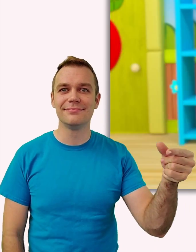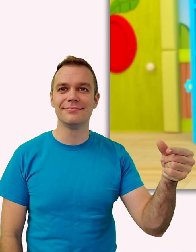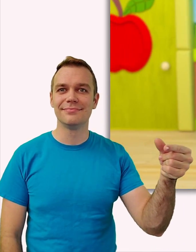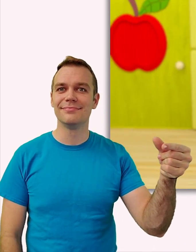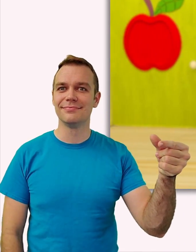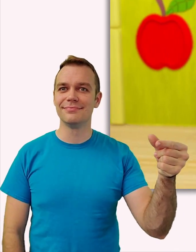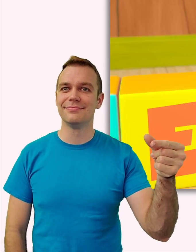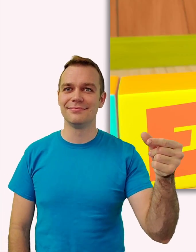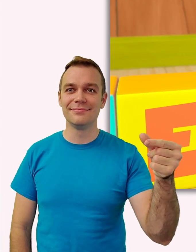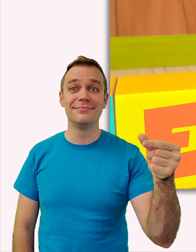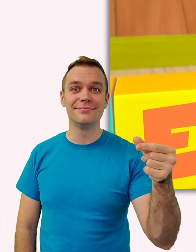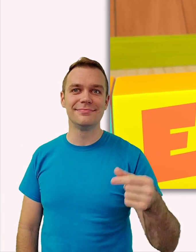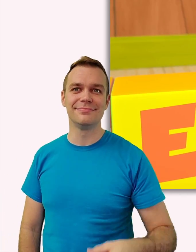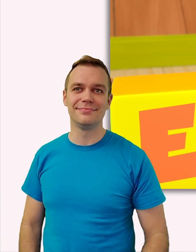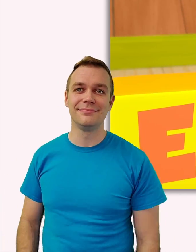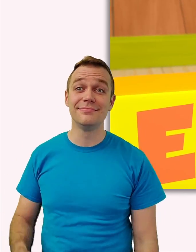G